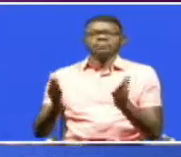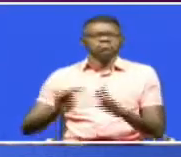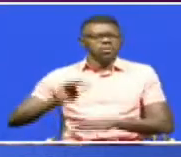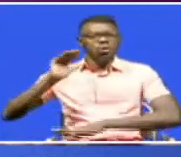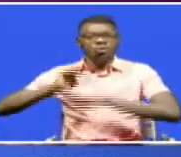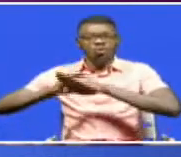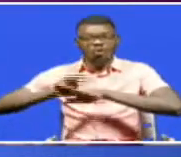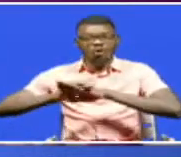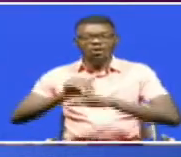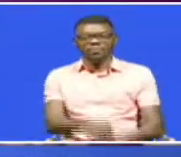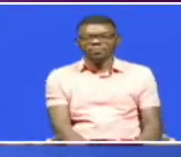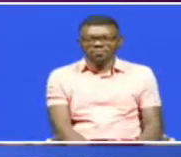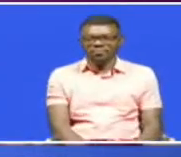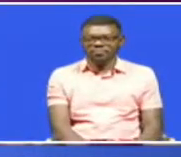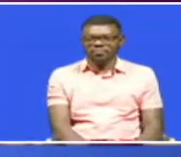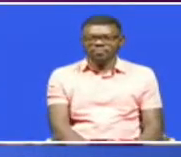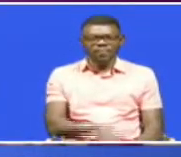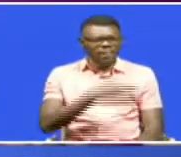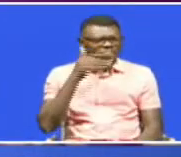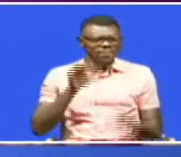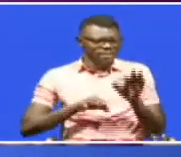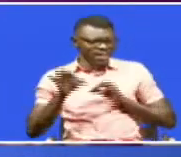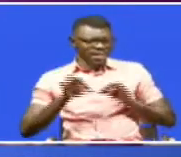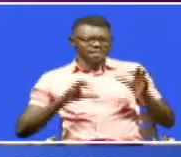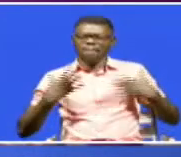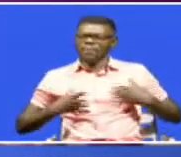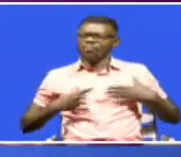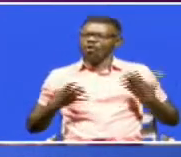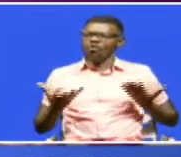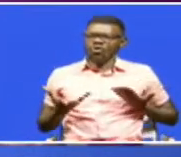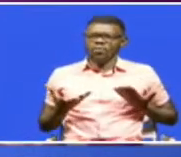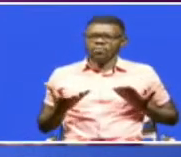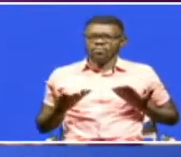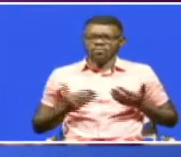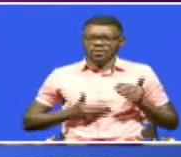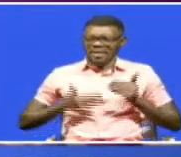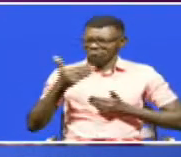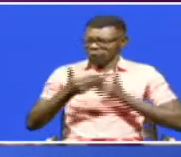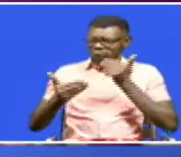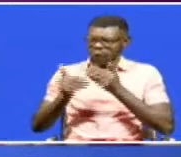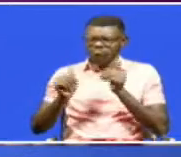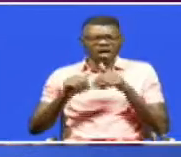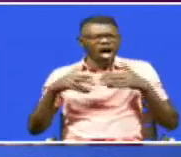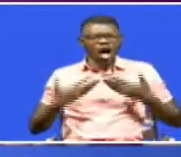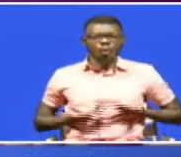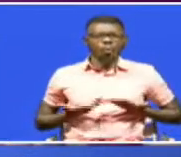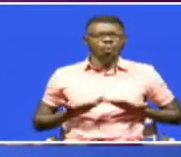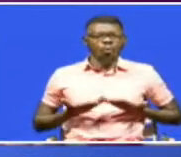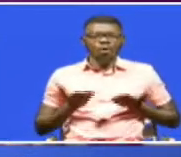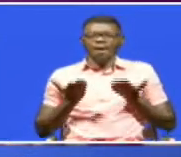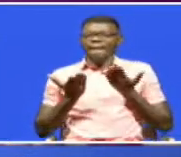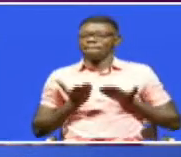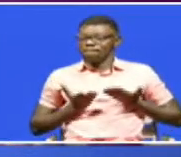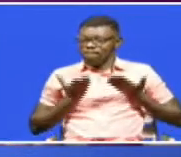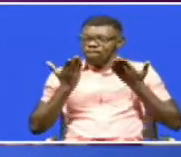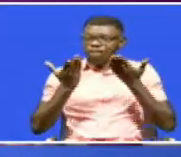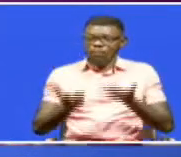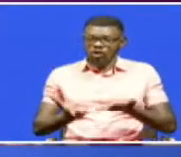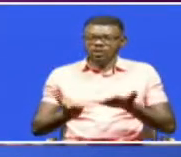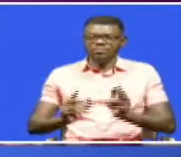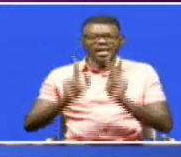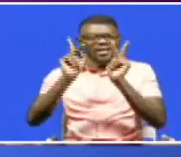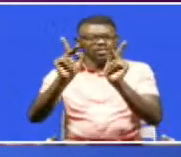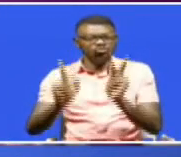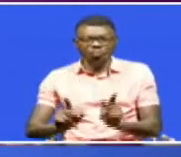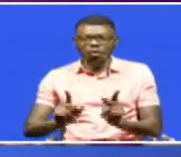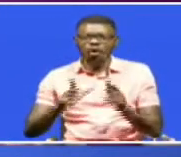unprecedented. You have to explain to the ordinary people how infrastructure, for example, the port, you know, the port in